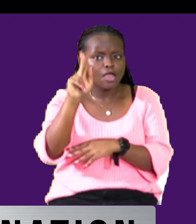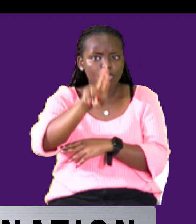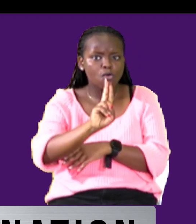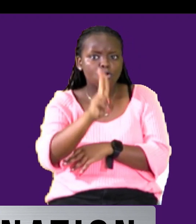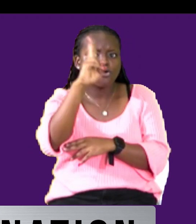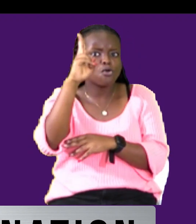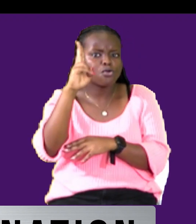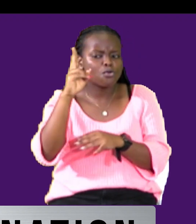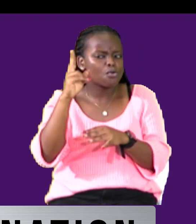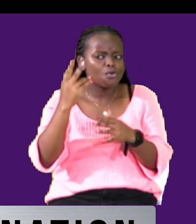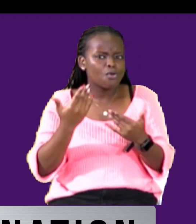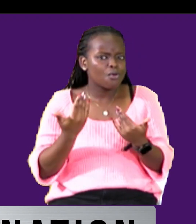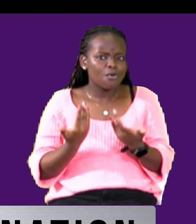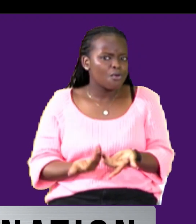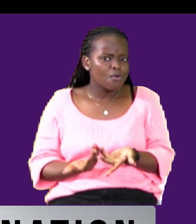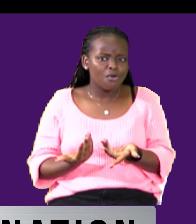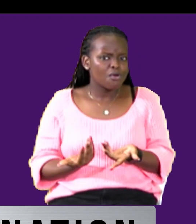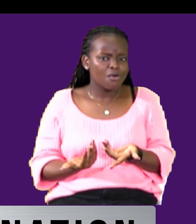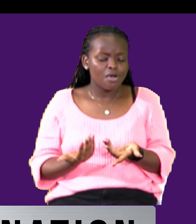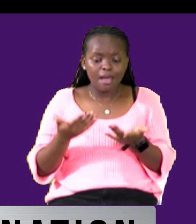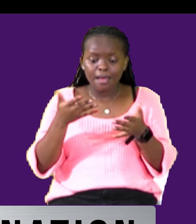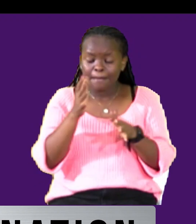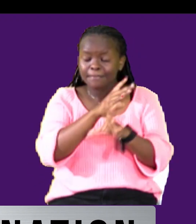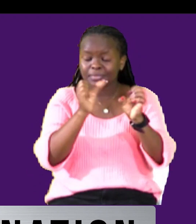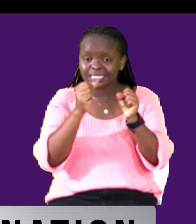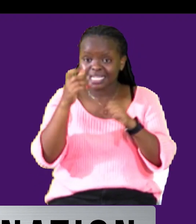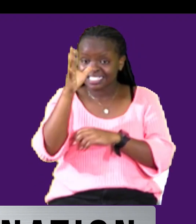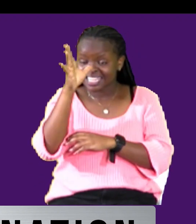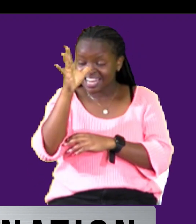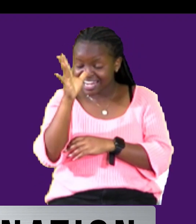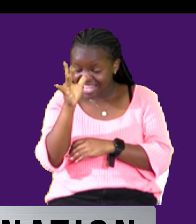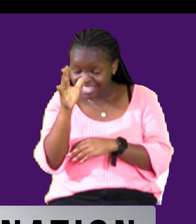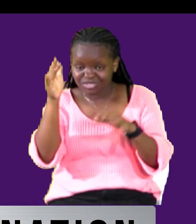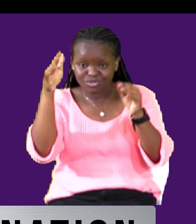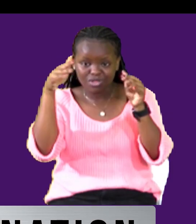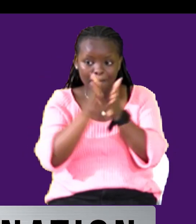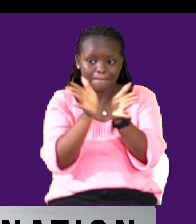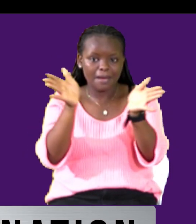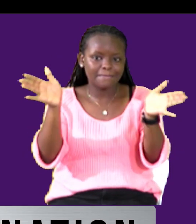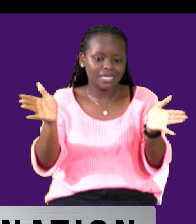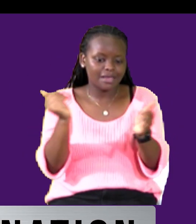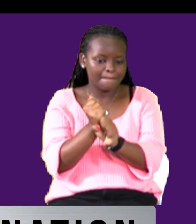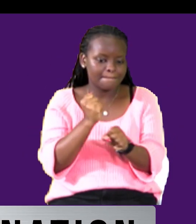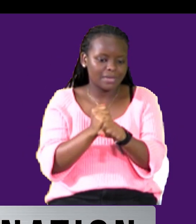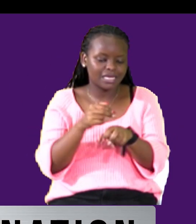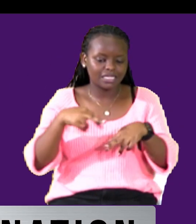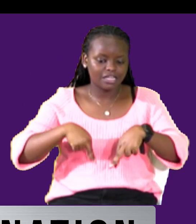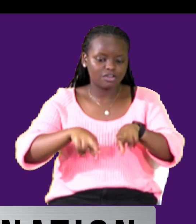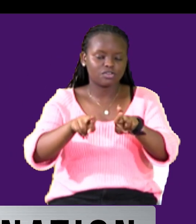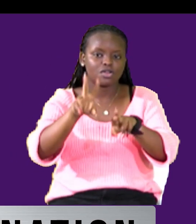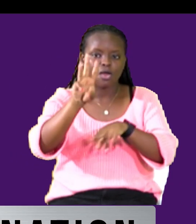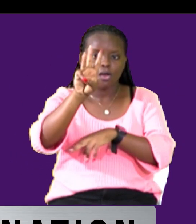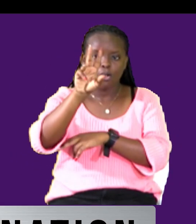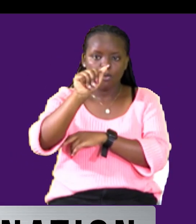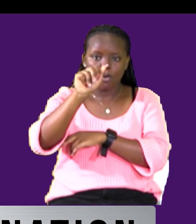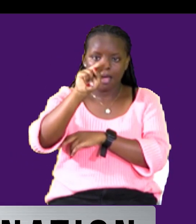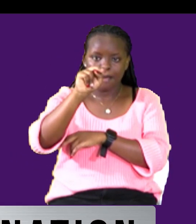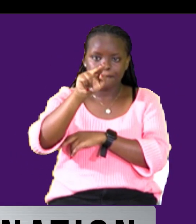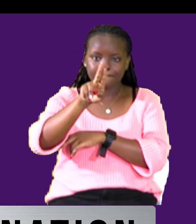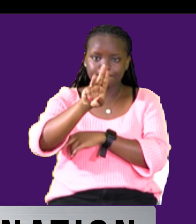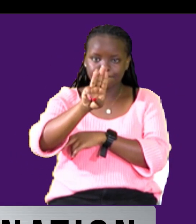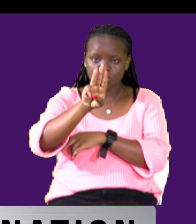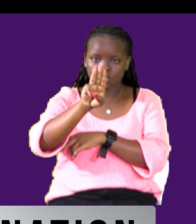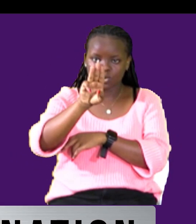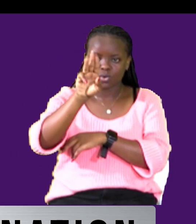make sense? The president lying to the public television that he was the one that made the road in Wamunyoro. Yet everyone knows very